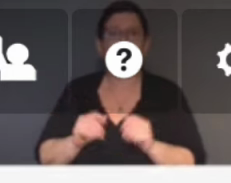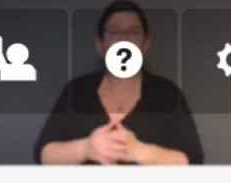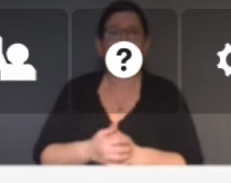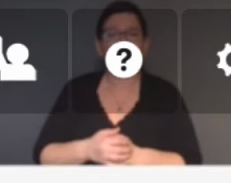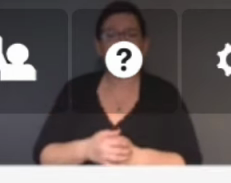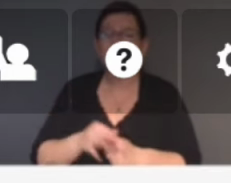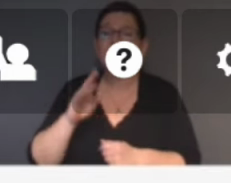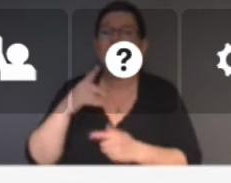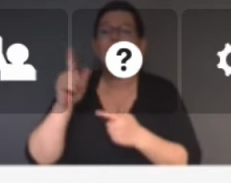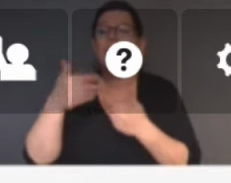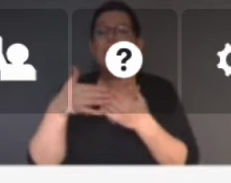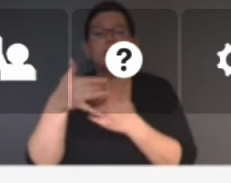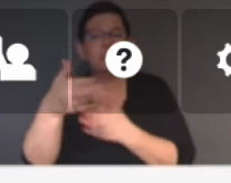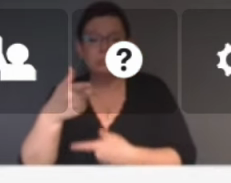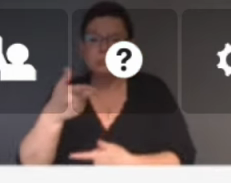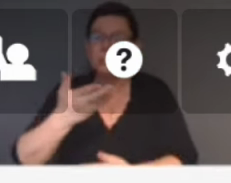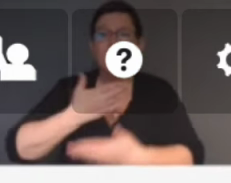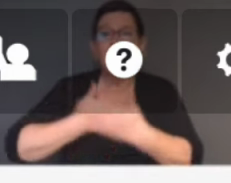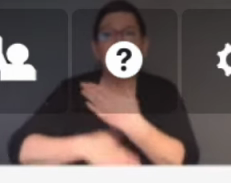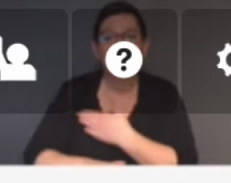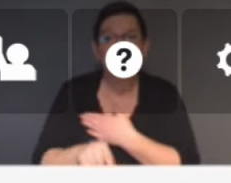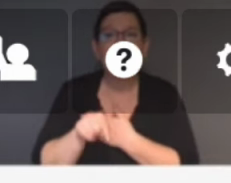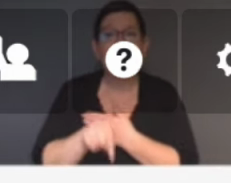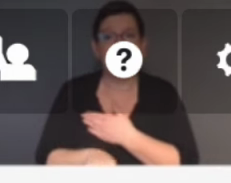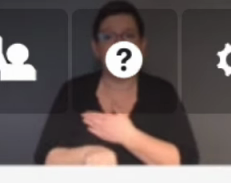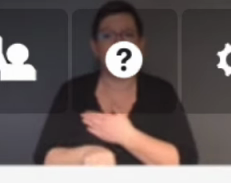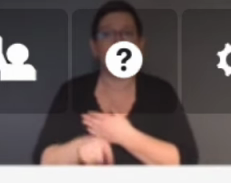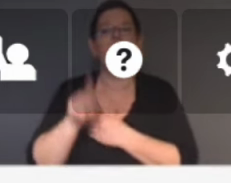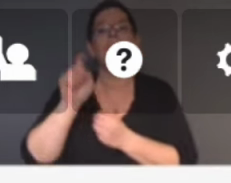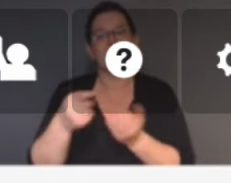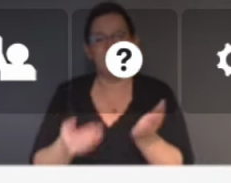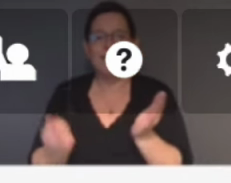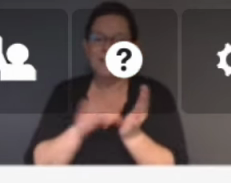to send another application for them.